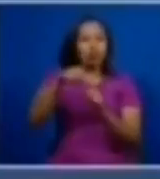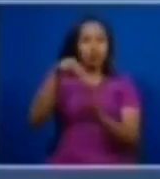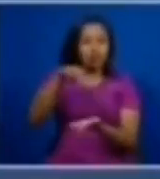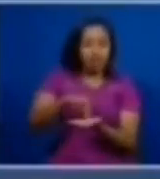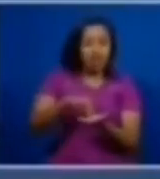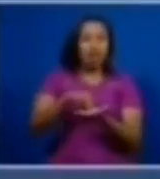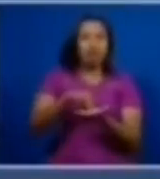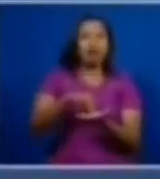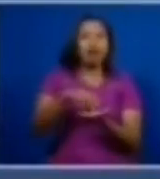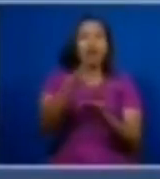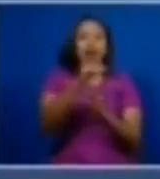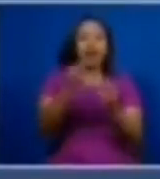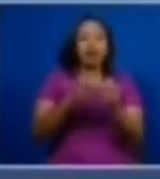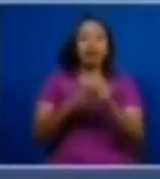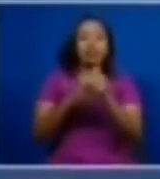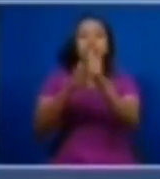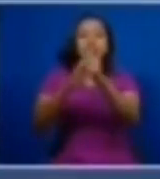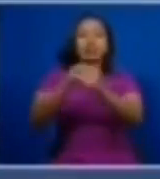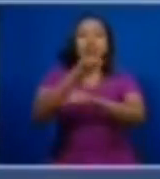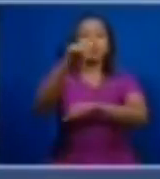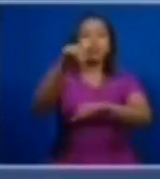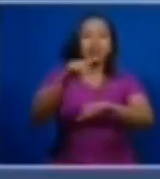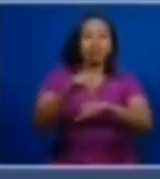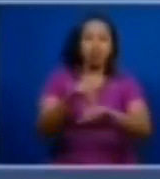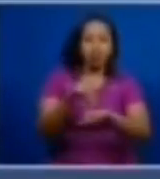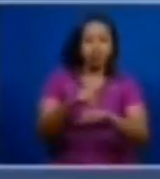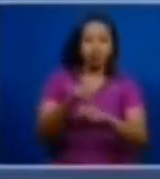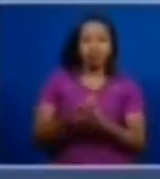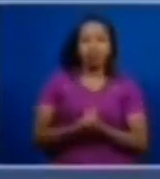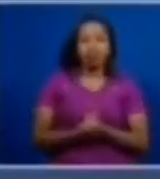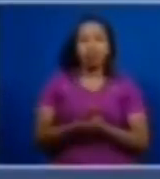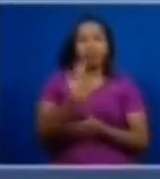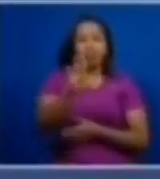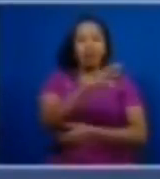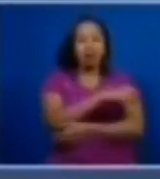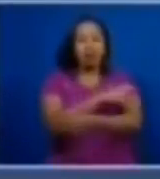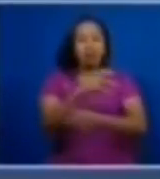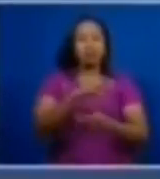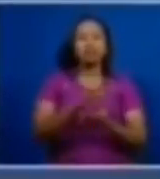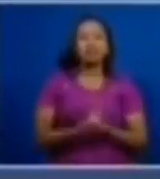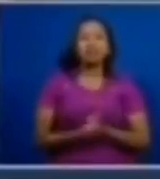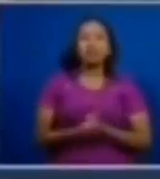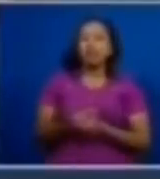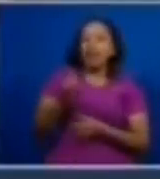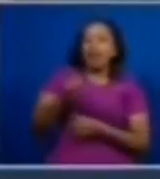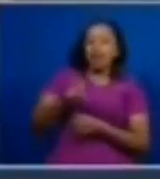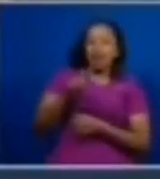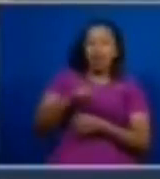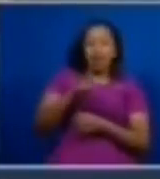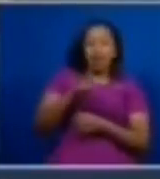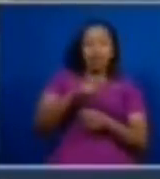and lead this nation in that capacity. I need some clarity on that. Are you saying that these other